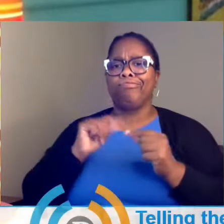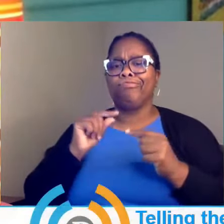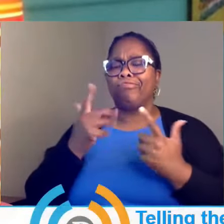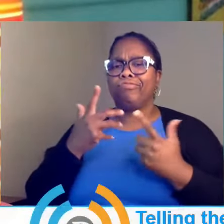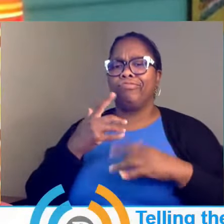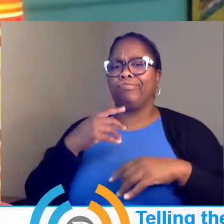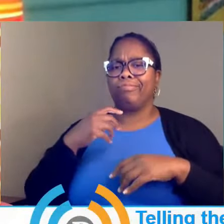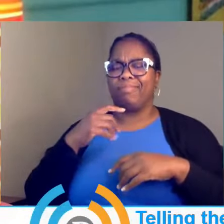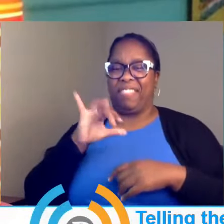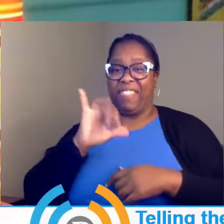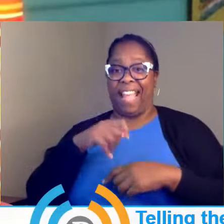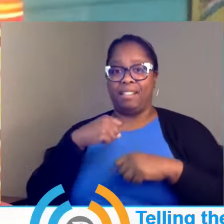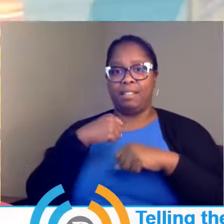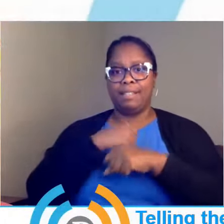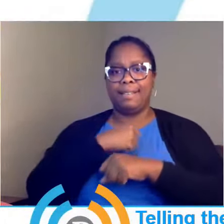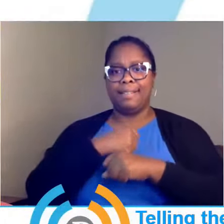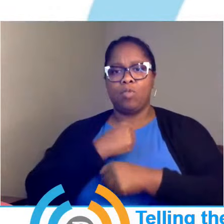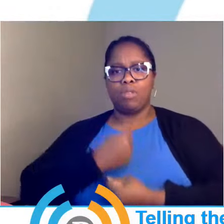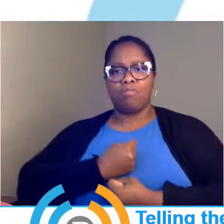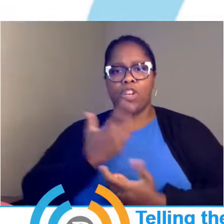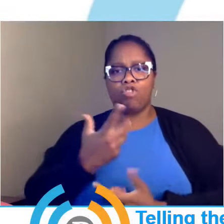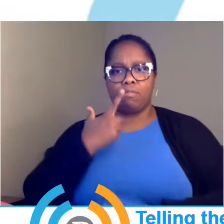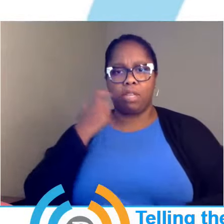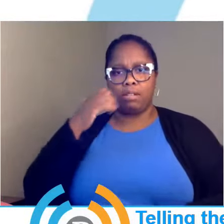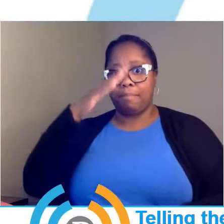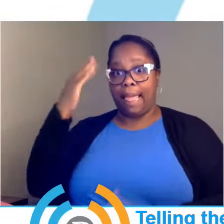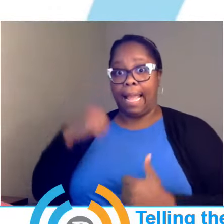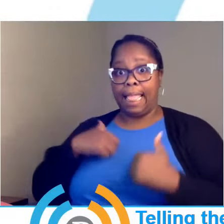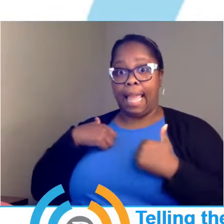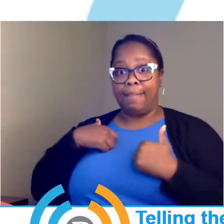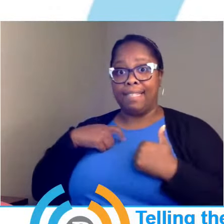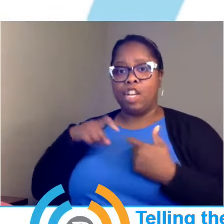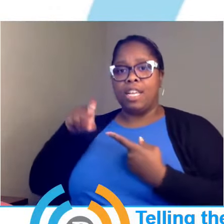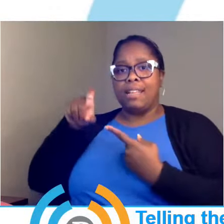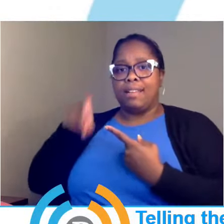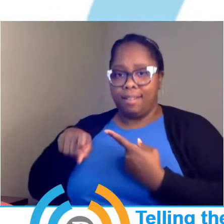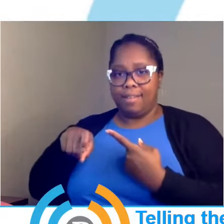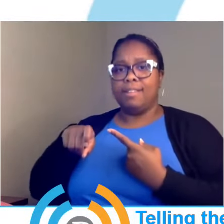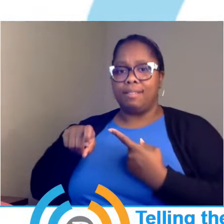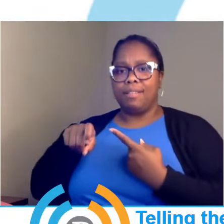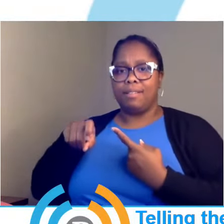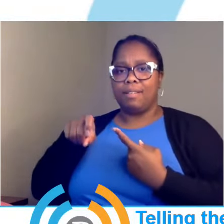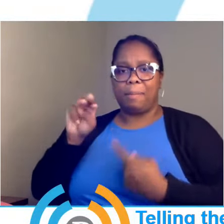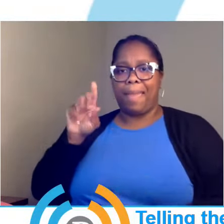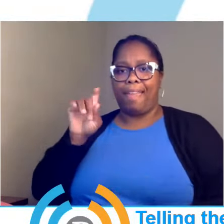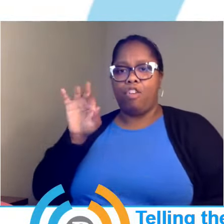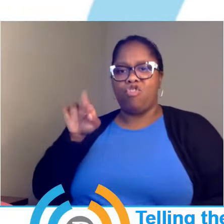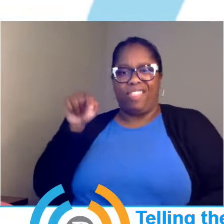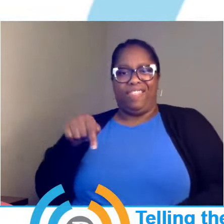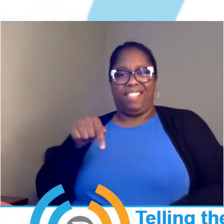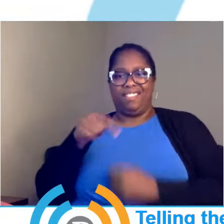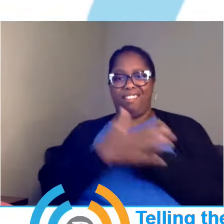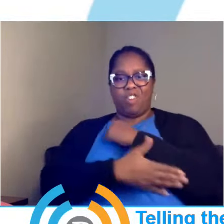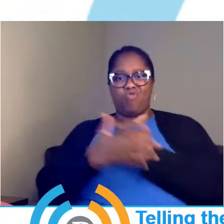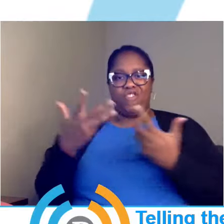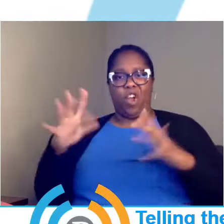expression. Because Black lives need to matter, and they don't, and this country has proved it with its law